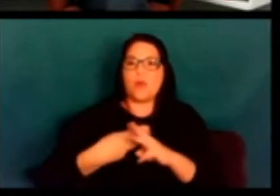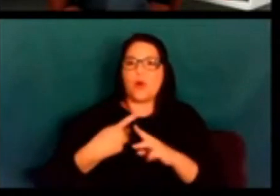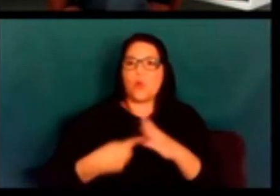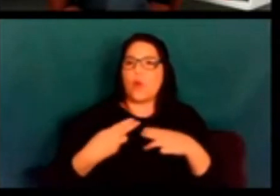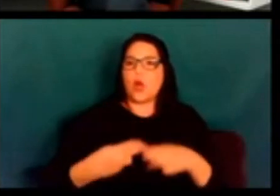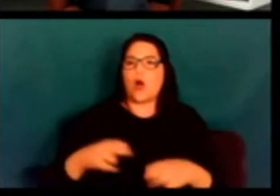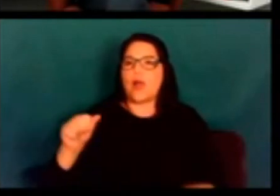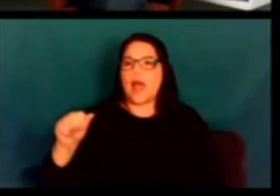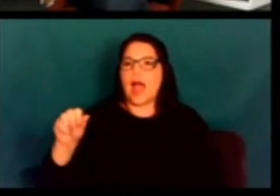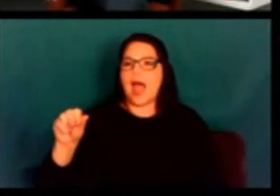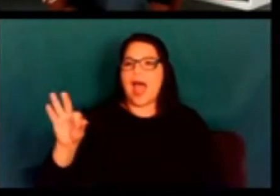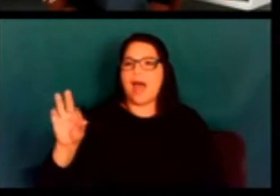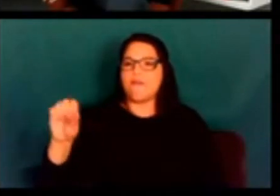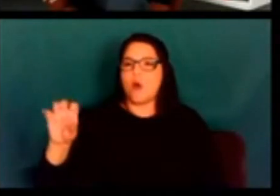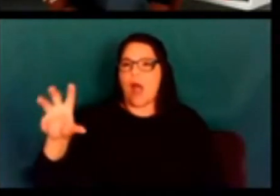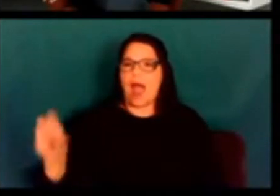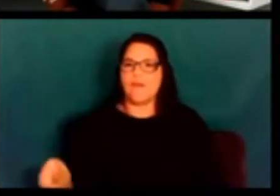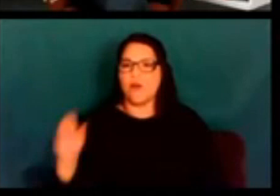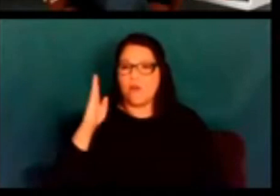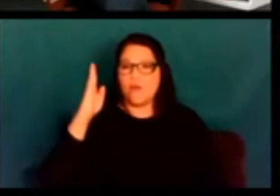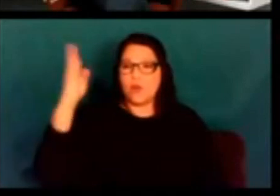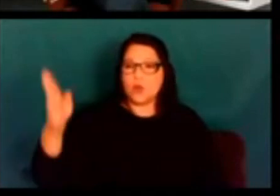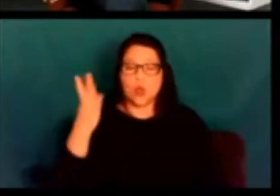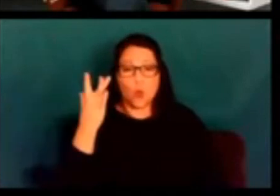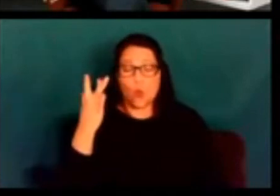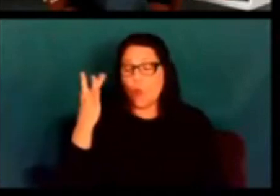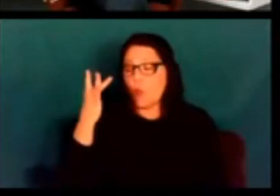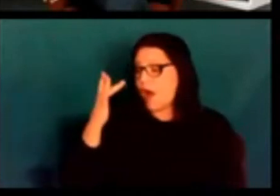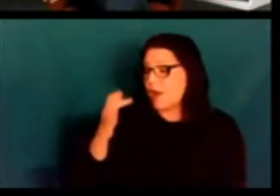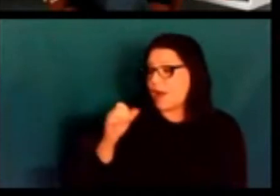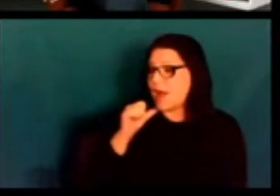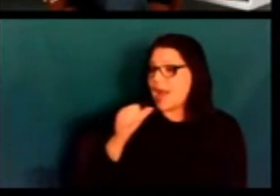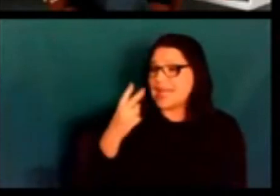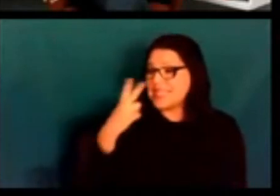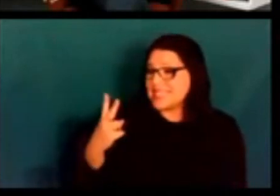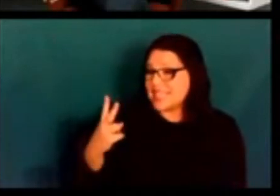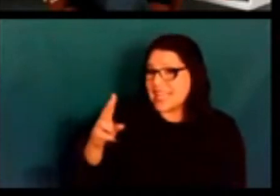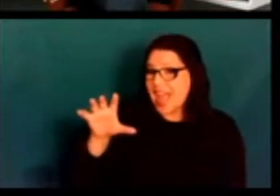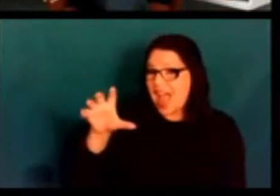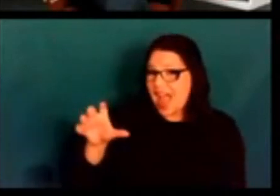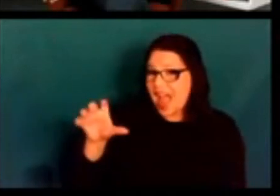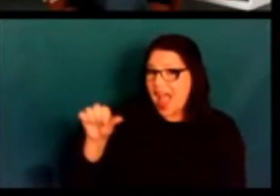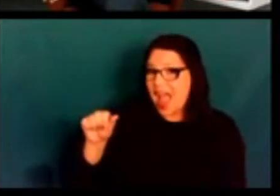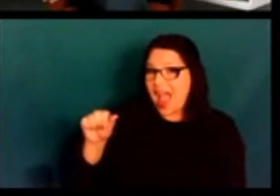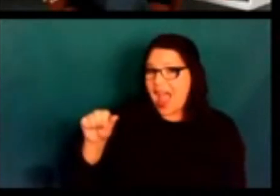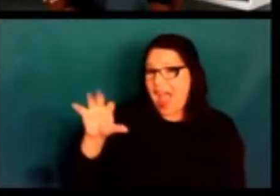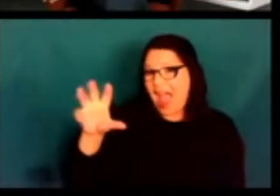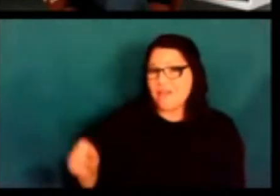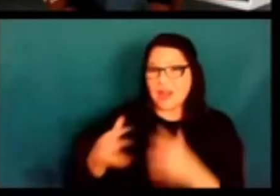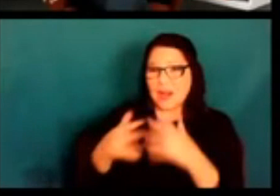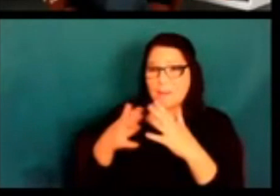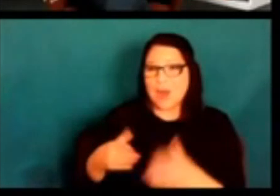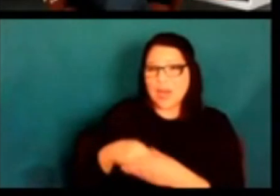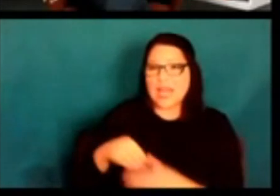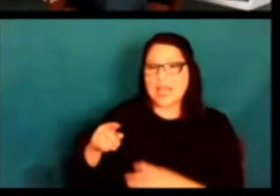Afrofuturism? Well, mainly because I didn't see no Afros in Star Trek except for Aurora,